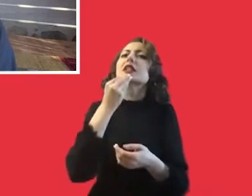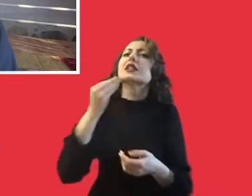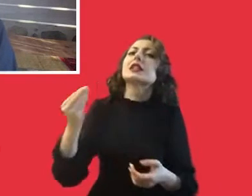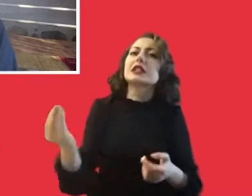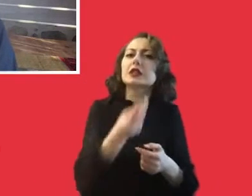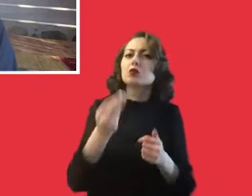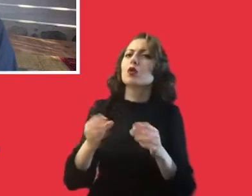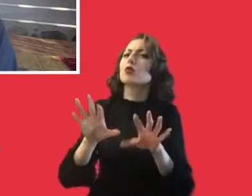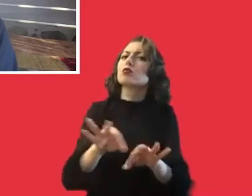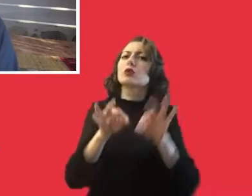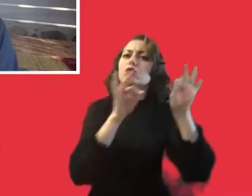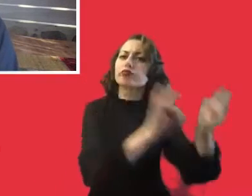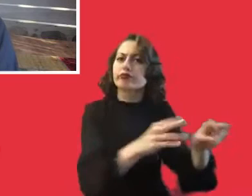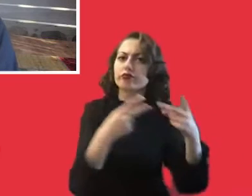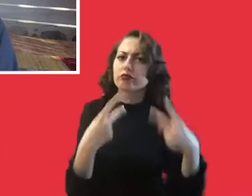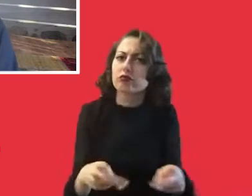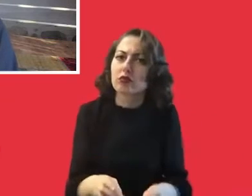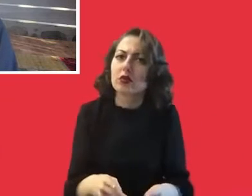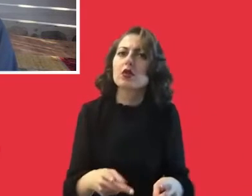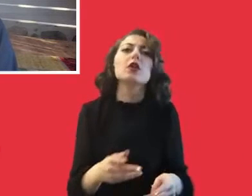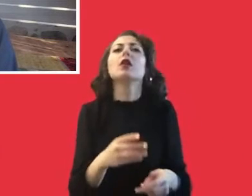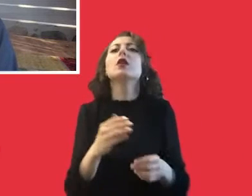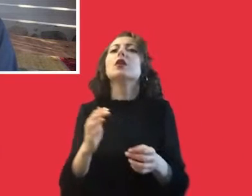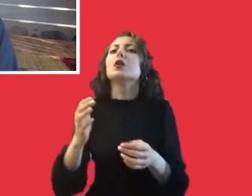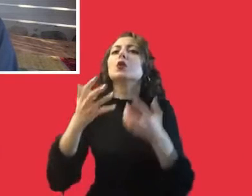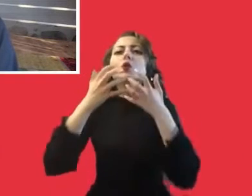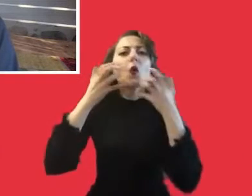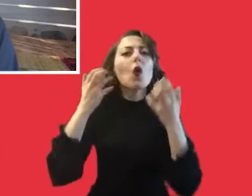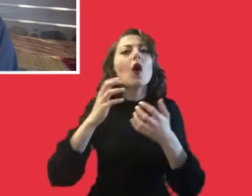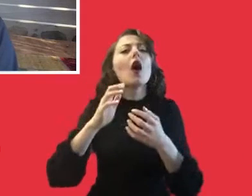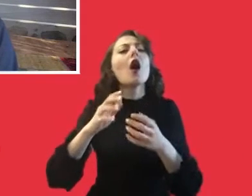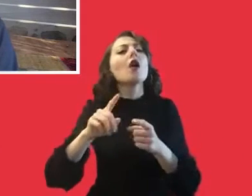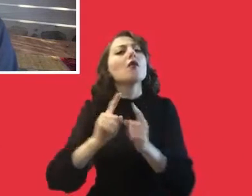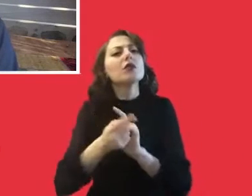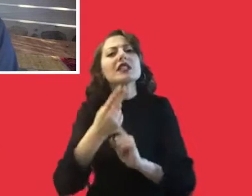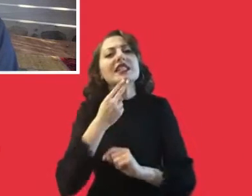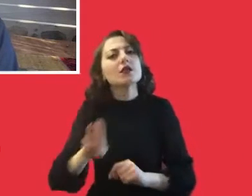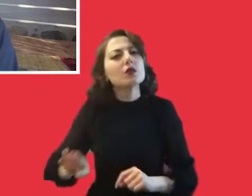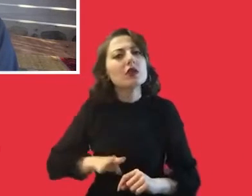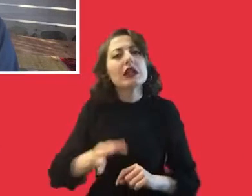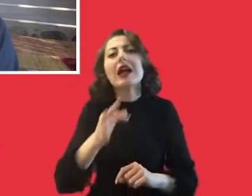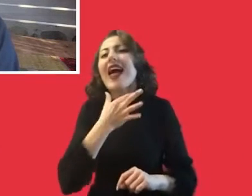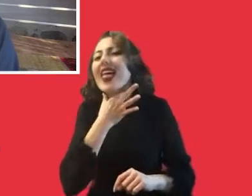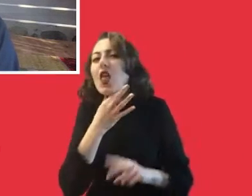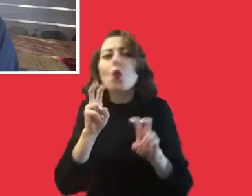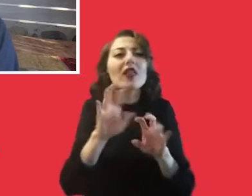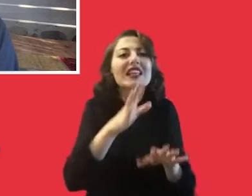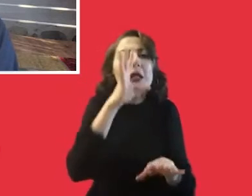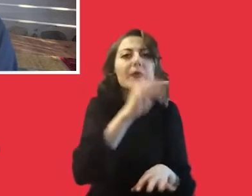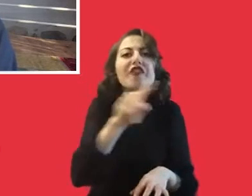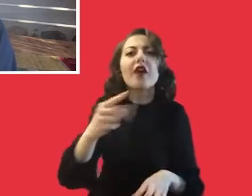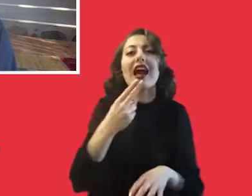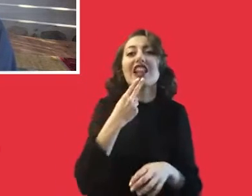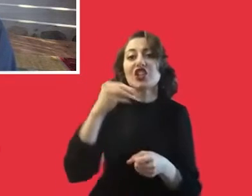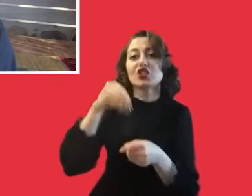participation of TOP, and we allocated this money to the Young Women Foundation, and we are using this